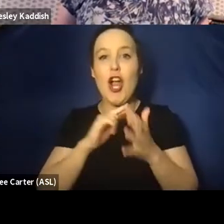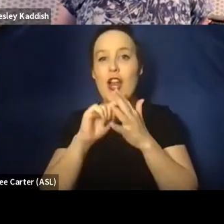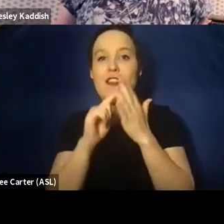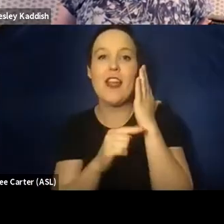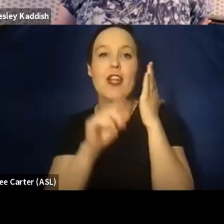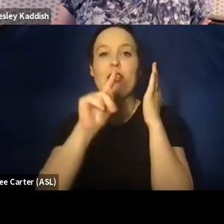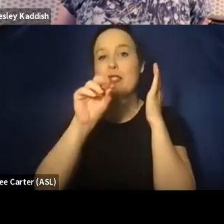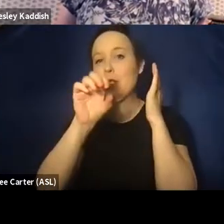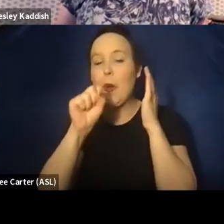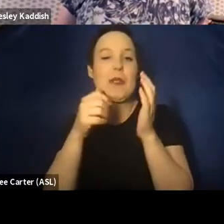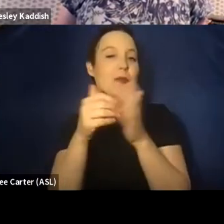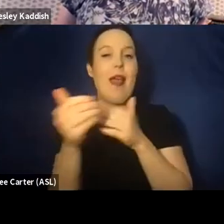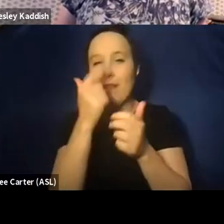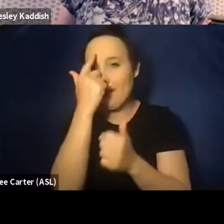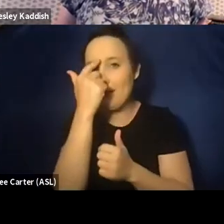comfy.